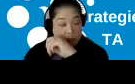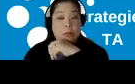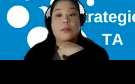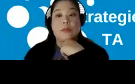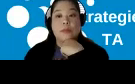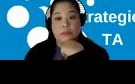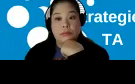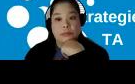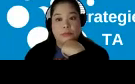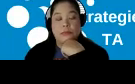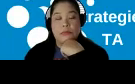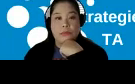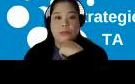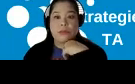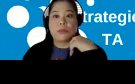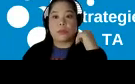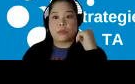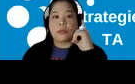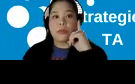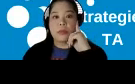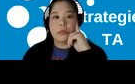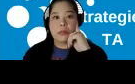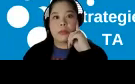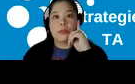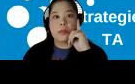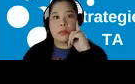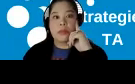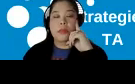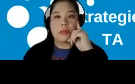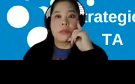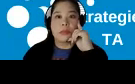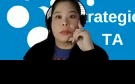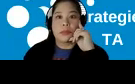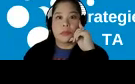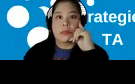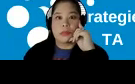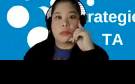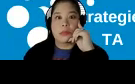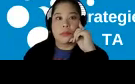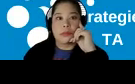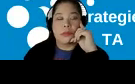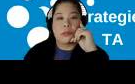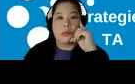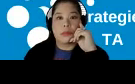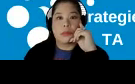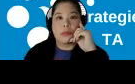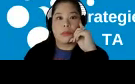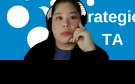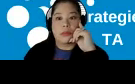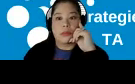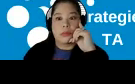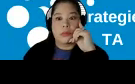one-stop resource center for all things that a family and student might need, right? And I think,